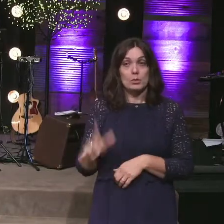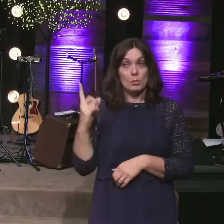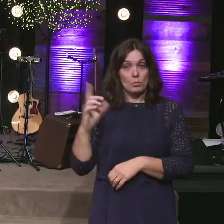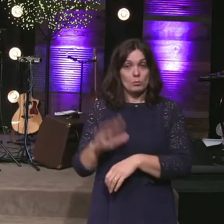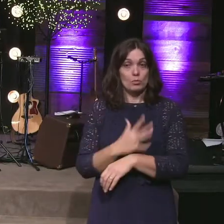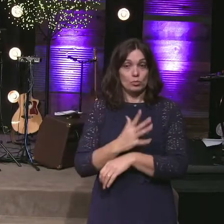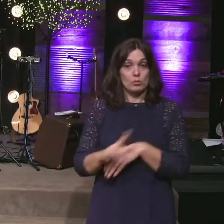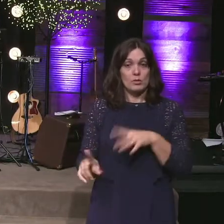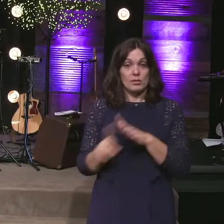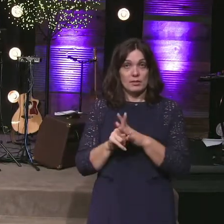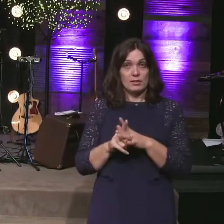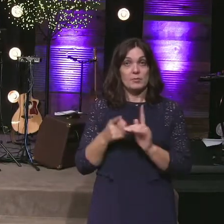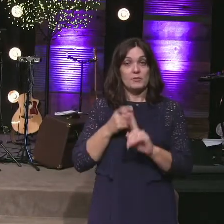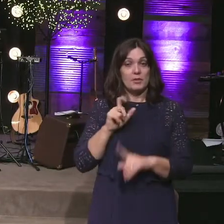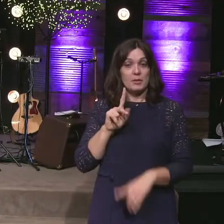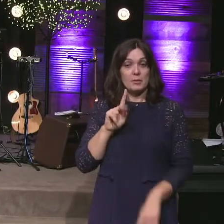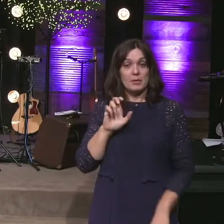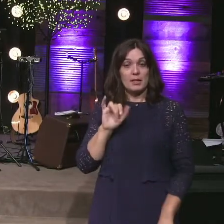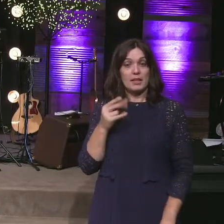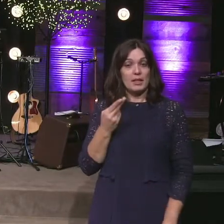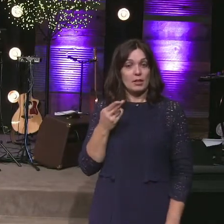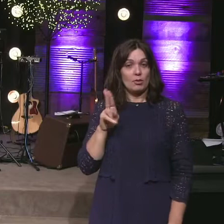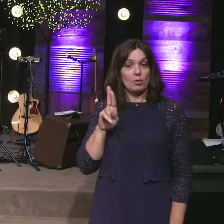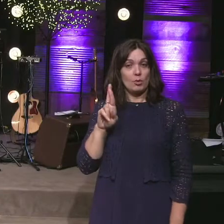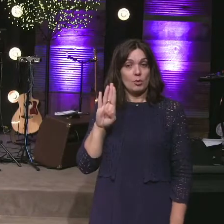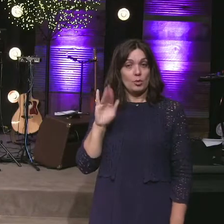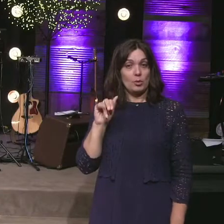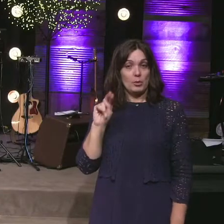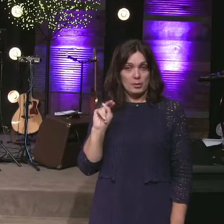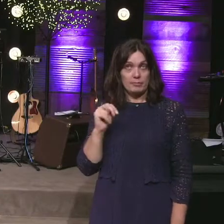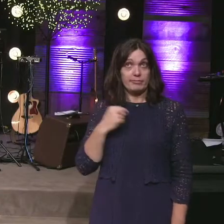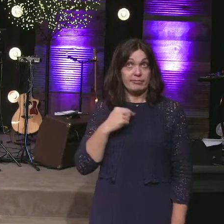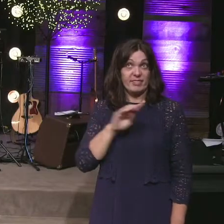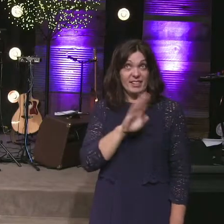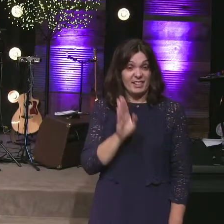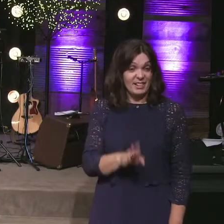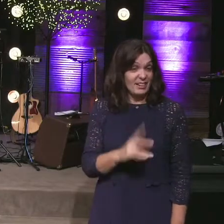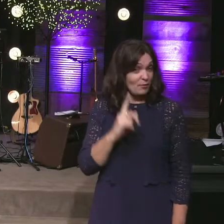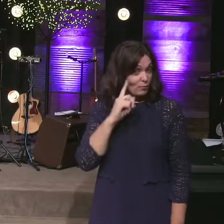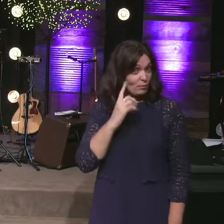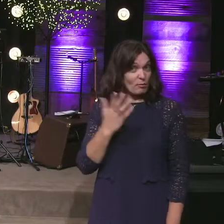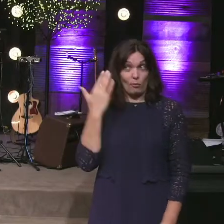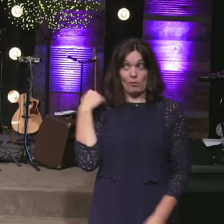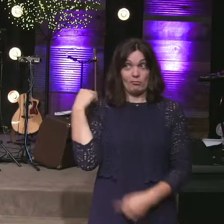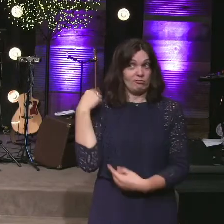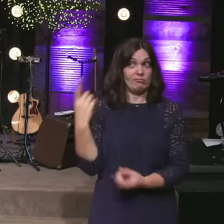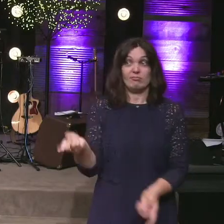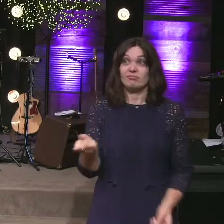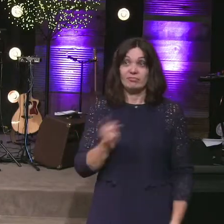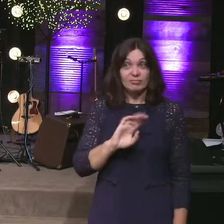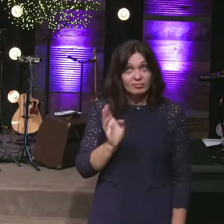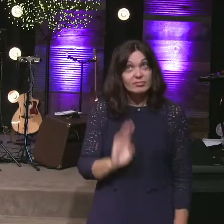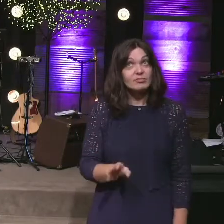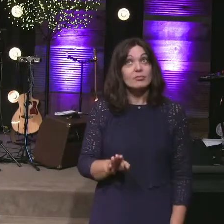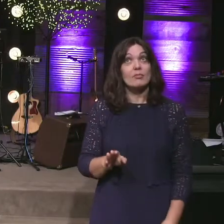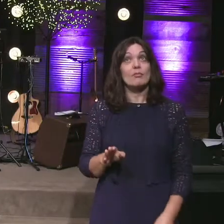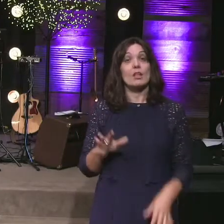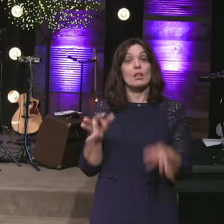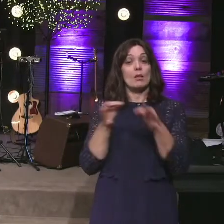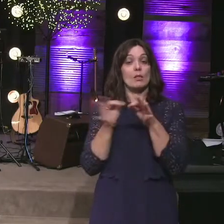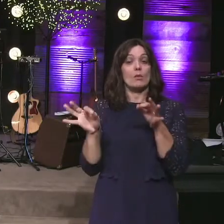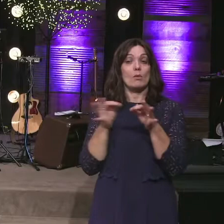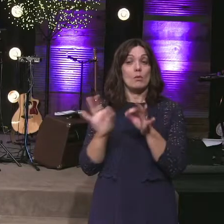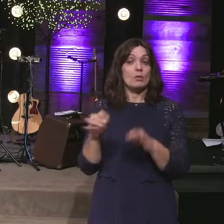by Keith Urban. You've probably heard it. I had never heard it before in my life. And the chorus